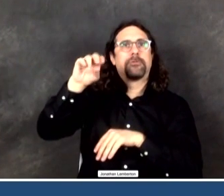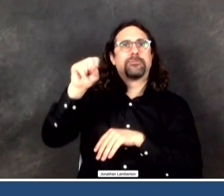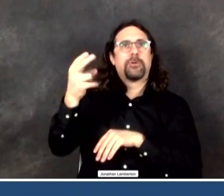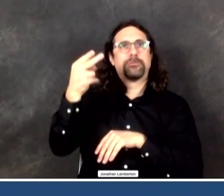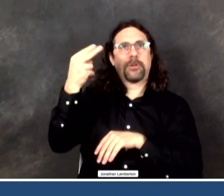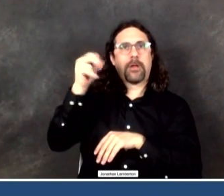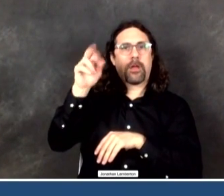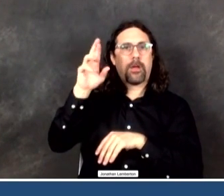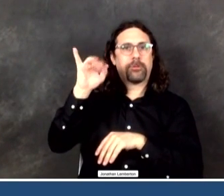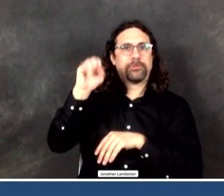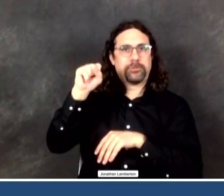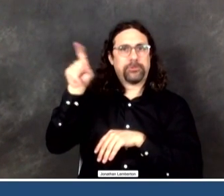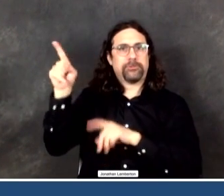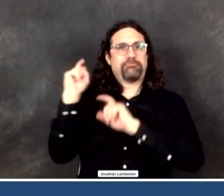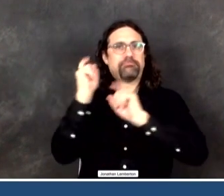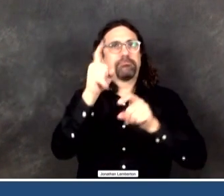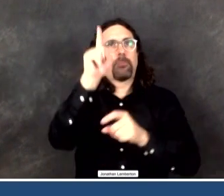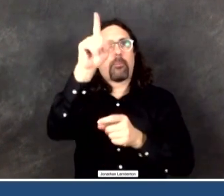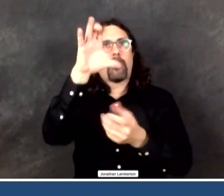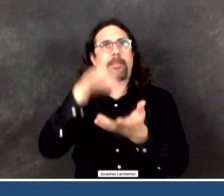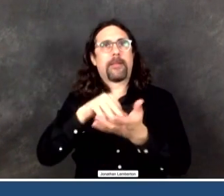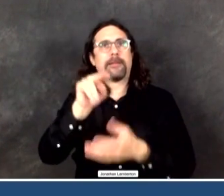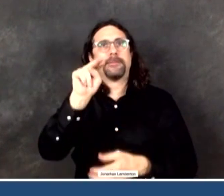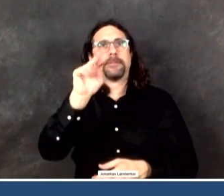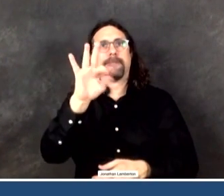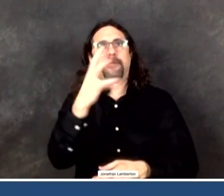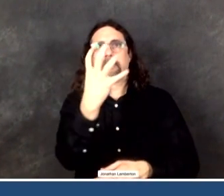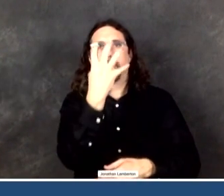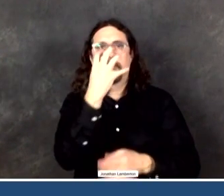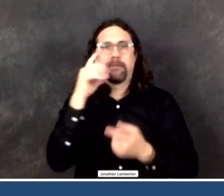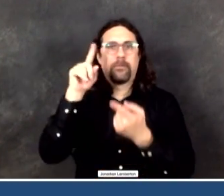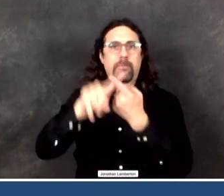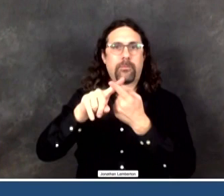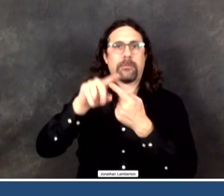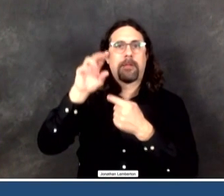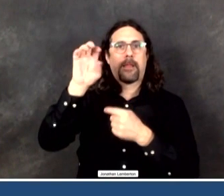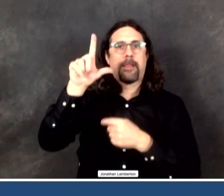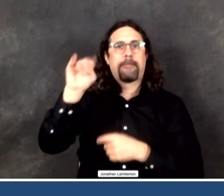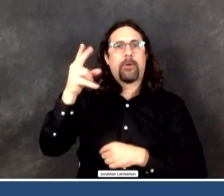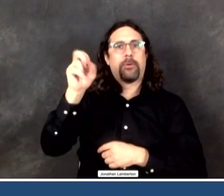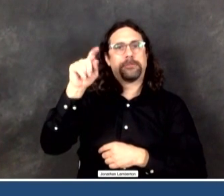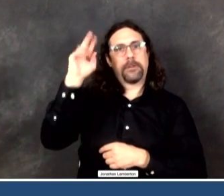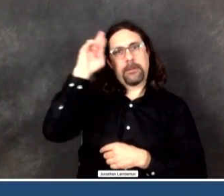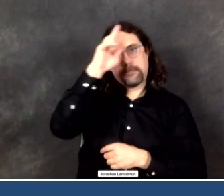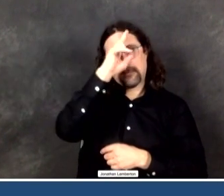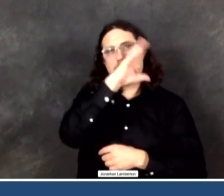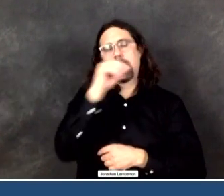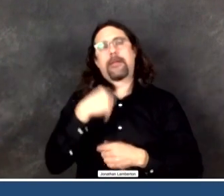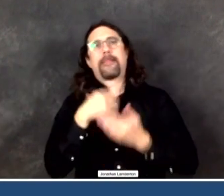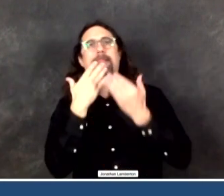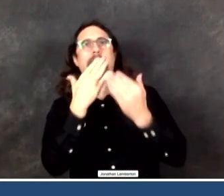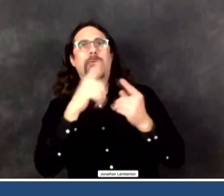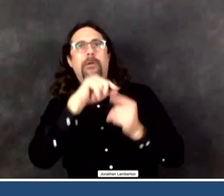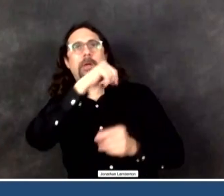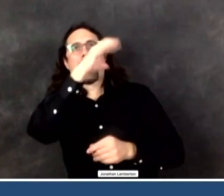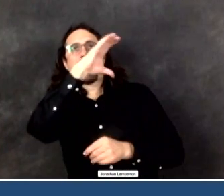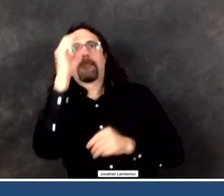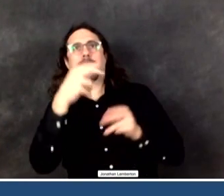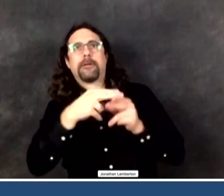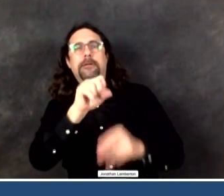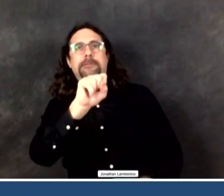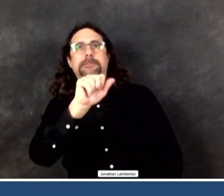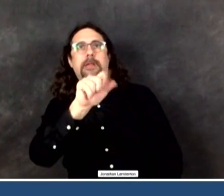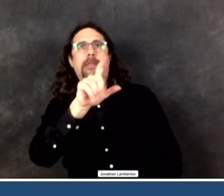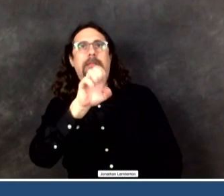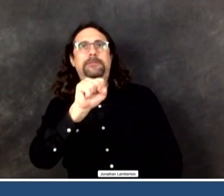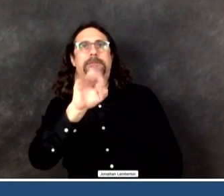$500,000 donation as well to help the effort to fight COVID-19 in New York City. So a lot of people stepping up, a lot of people helping from all